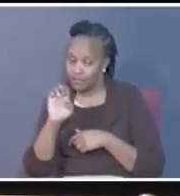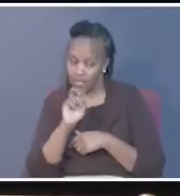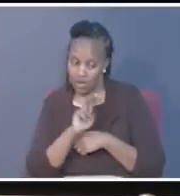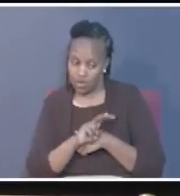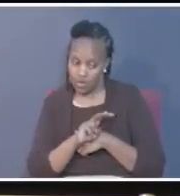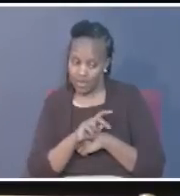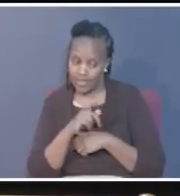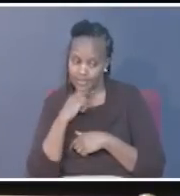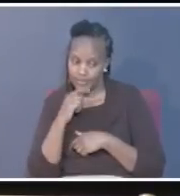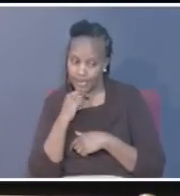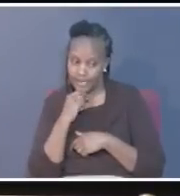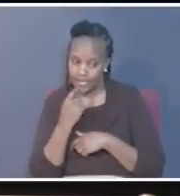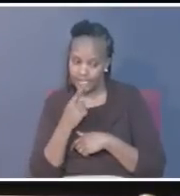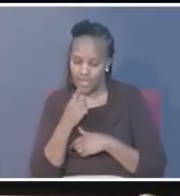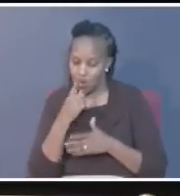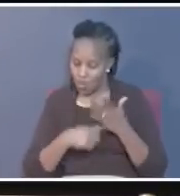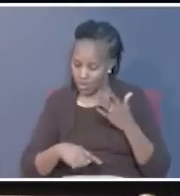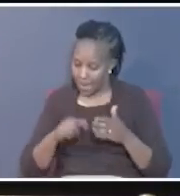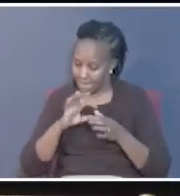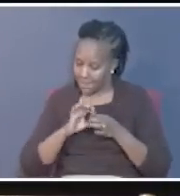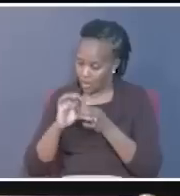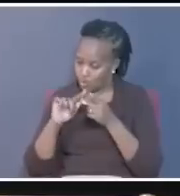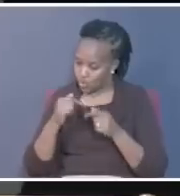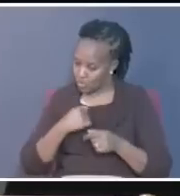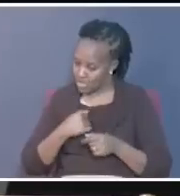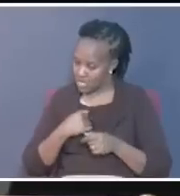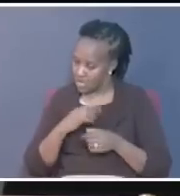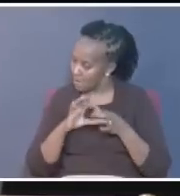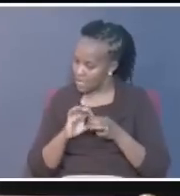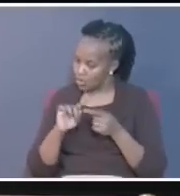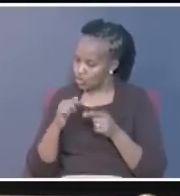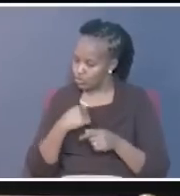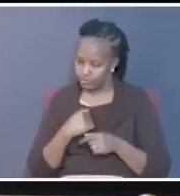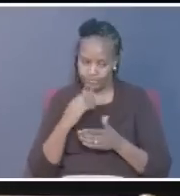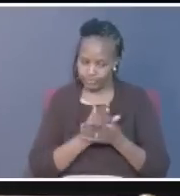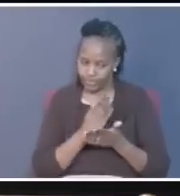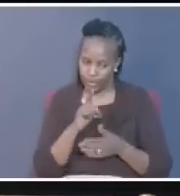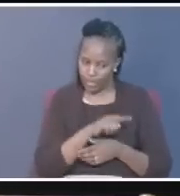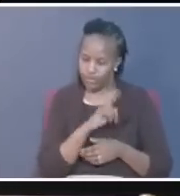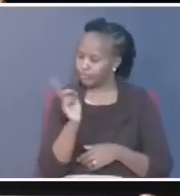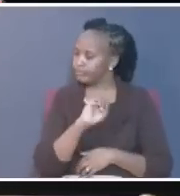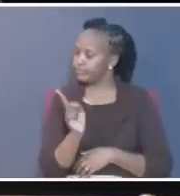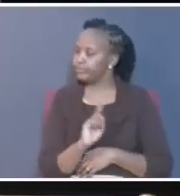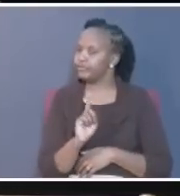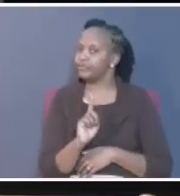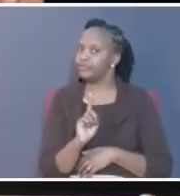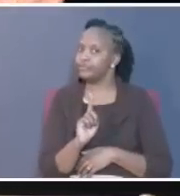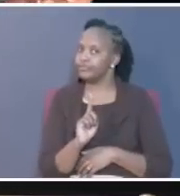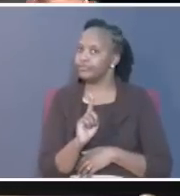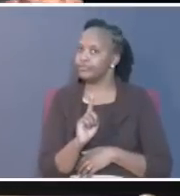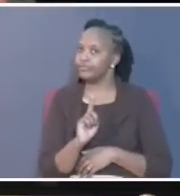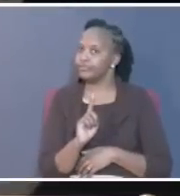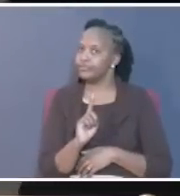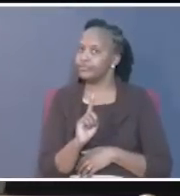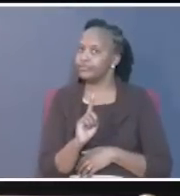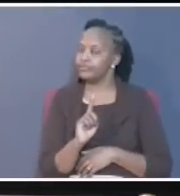is mine is mine, and I'm not willing to share it with you, not even if you are on